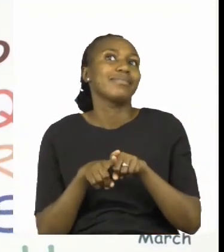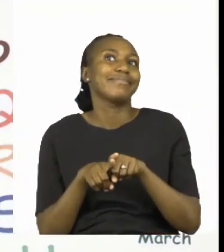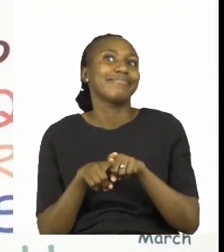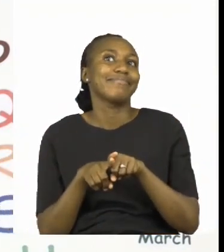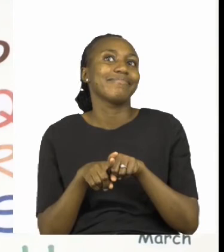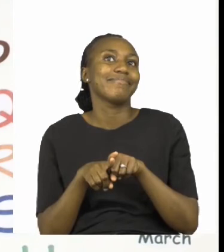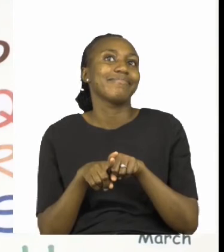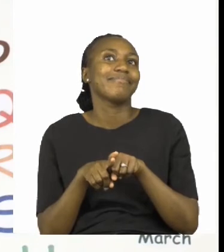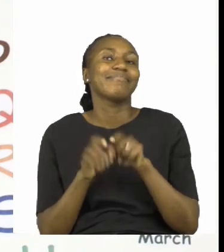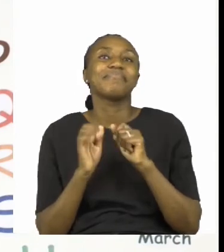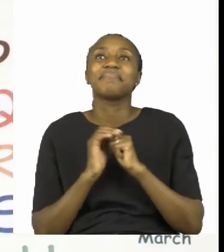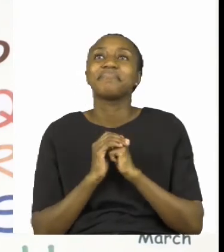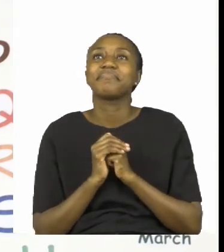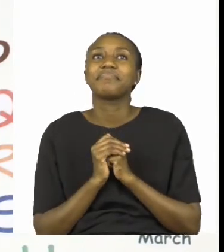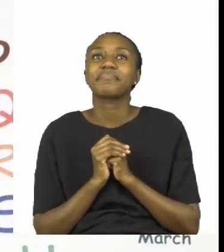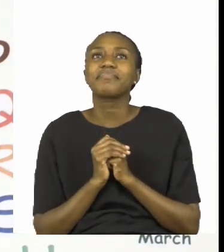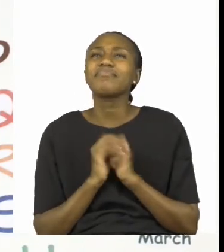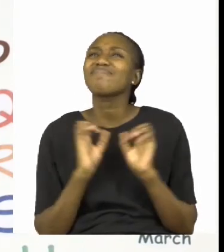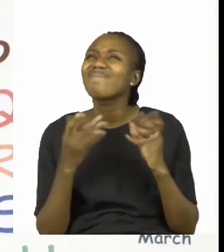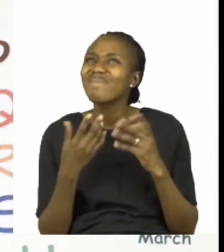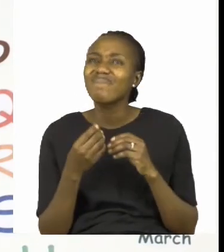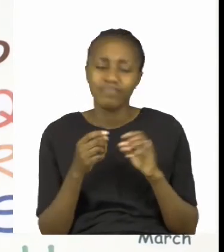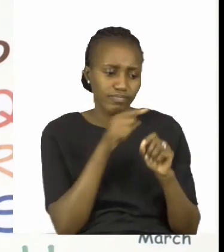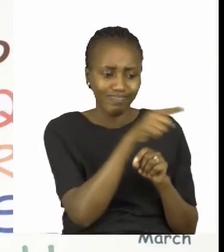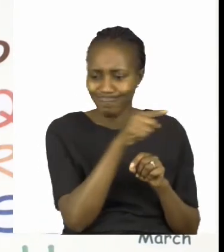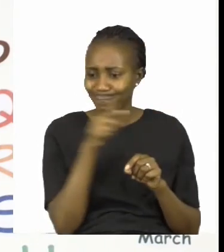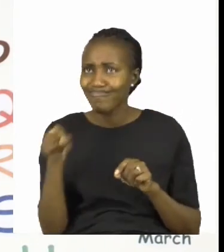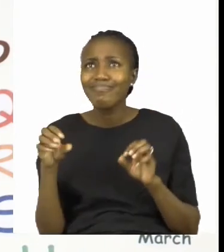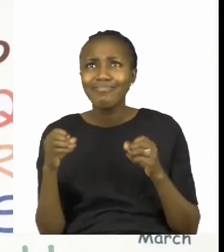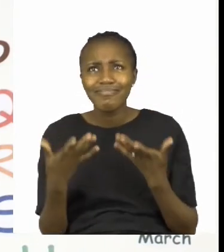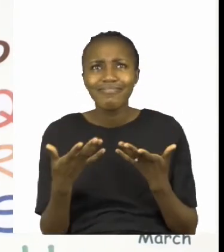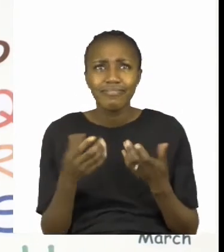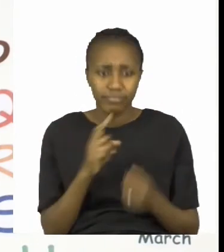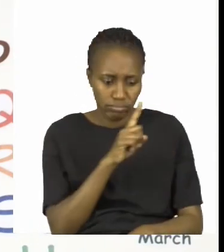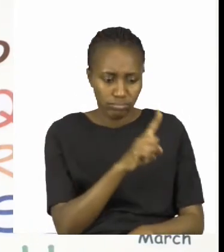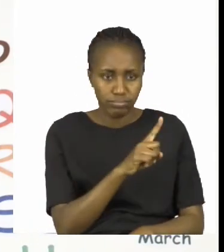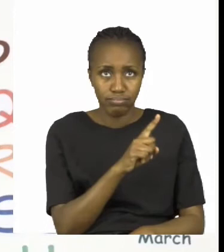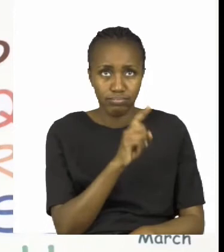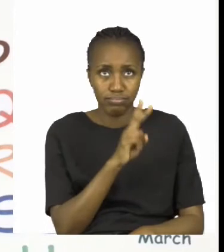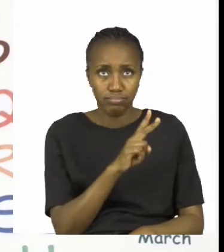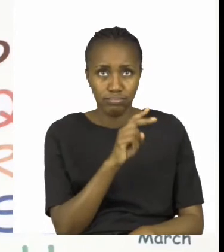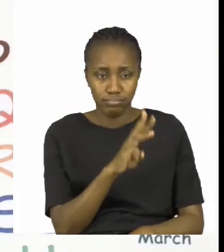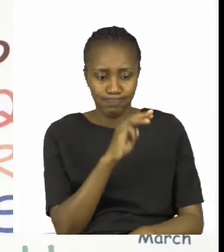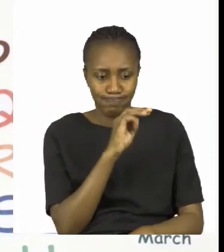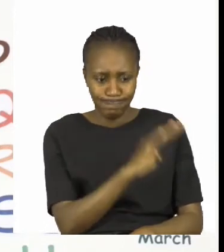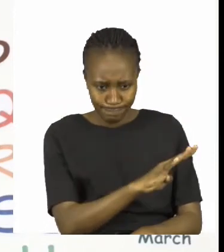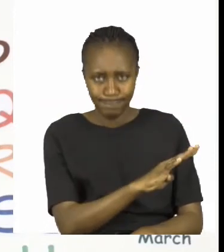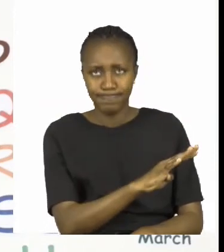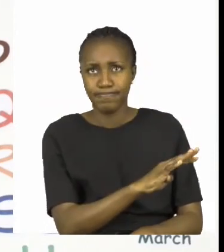the apples are done. How many does each one have? 1, 2,